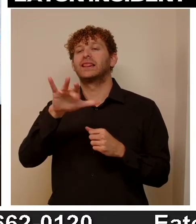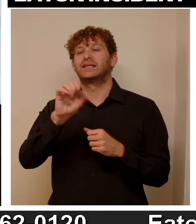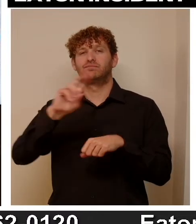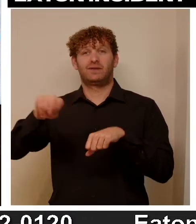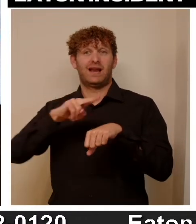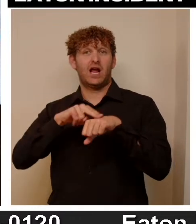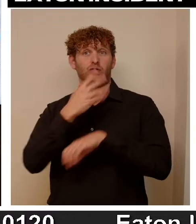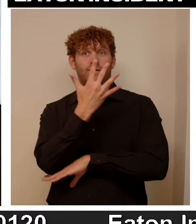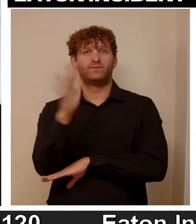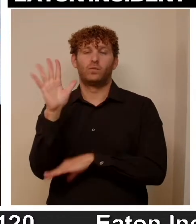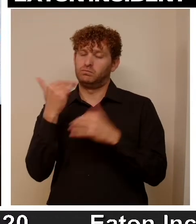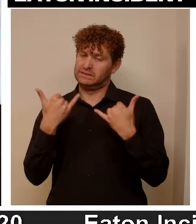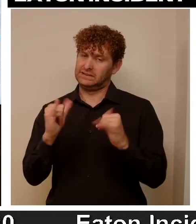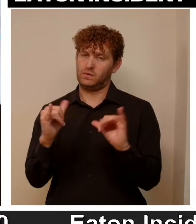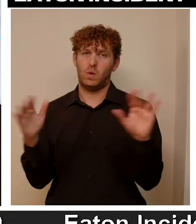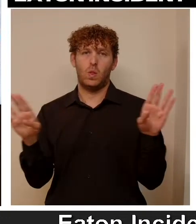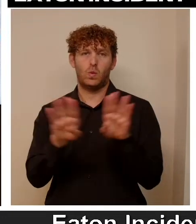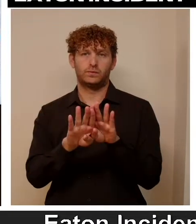evening.